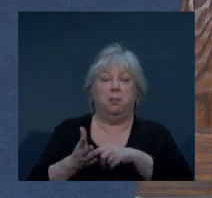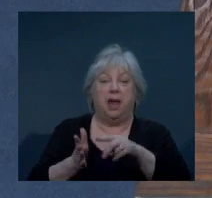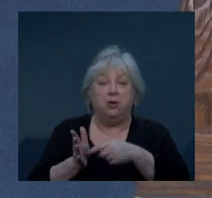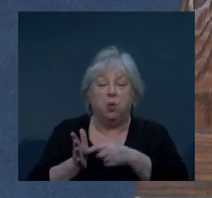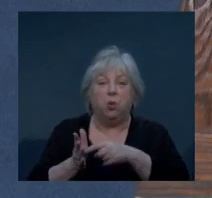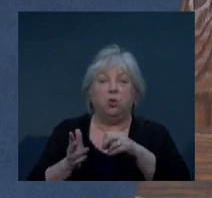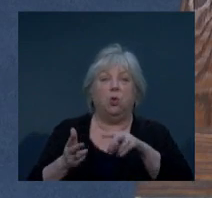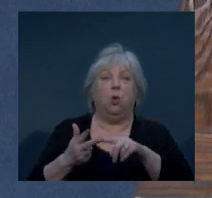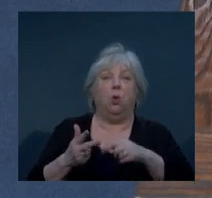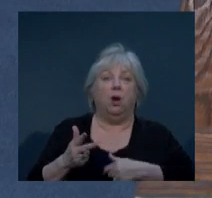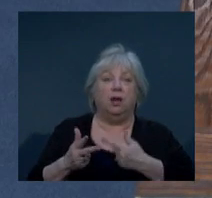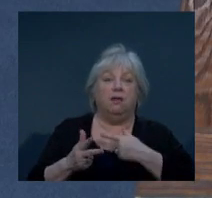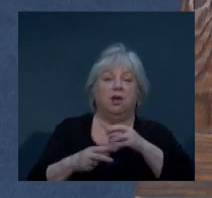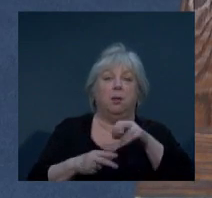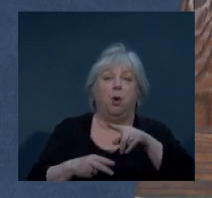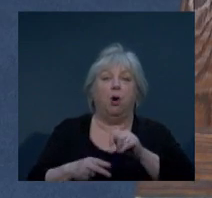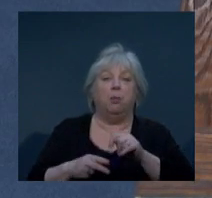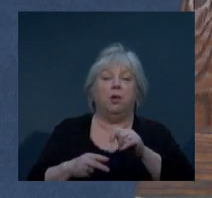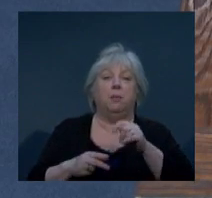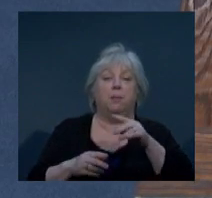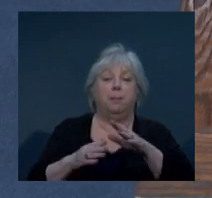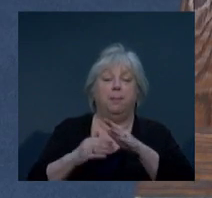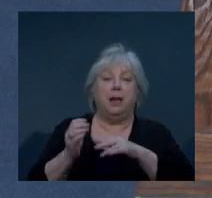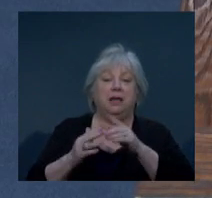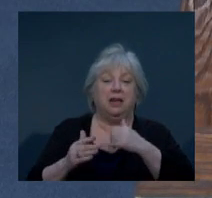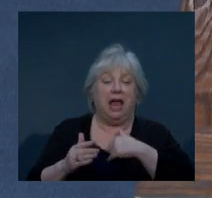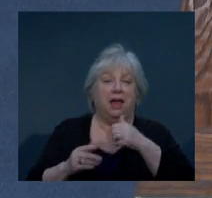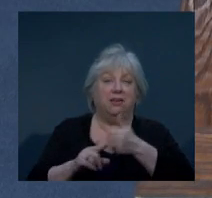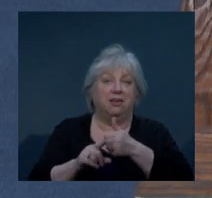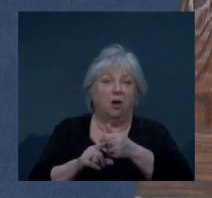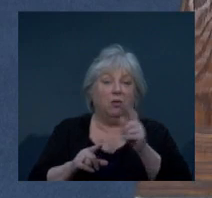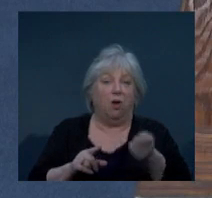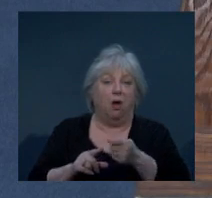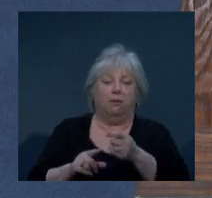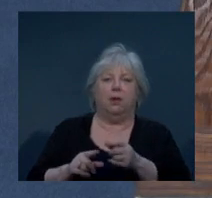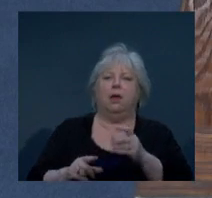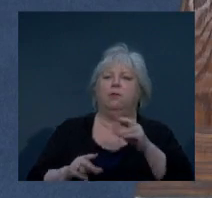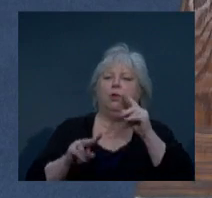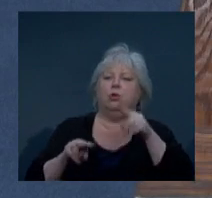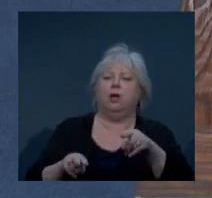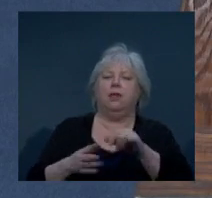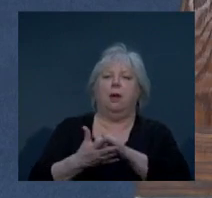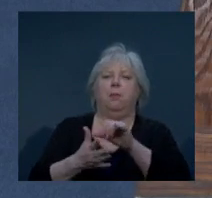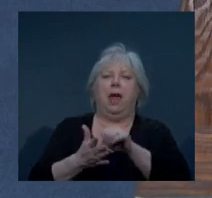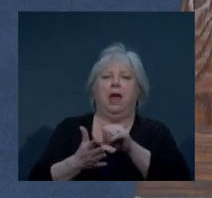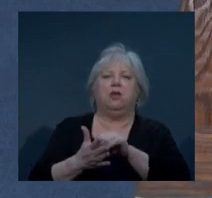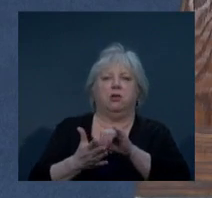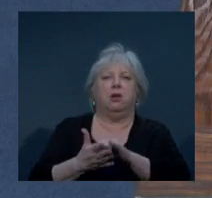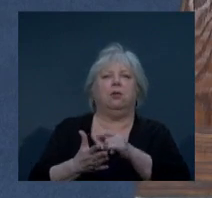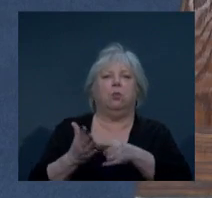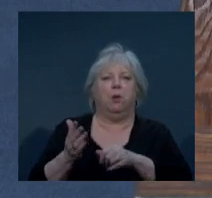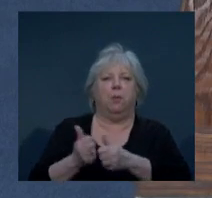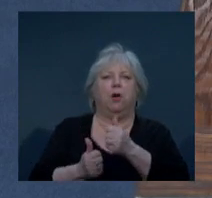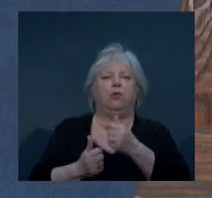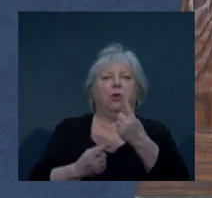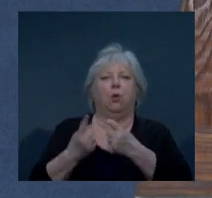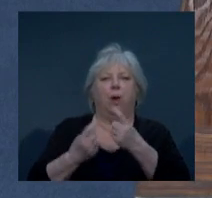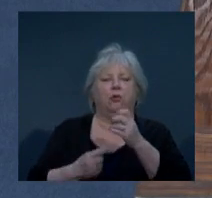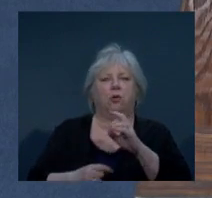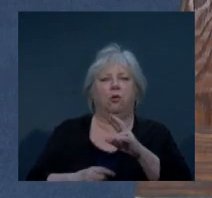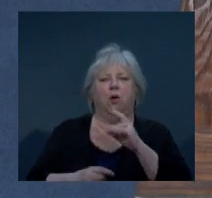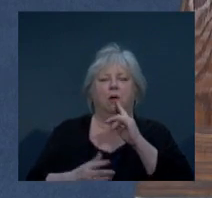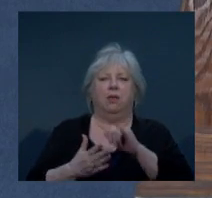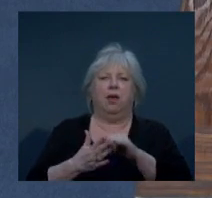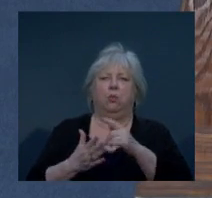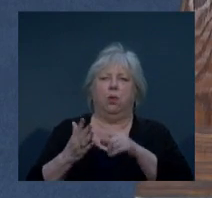in an apartment building that has its own golf course? If you take a look at this page, that's what most of these are. And that's what they were comparing